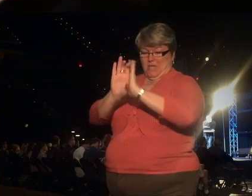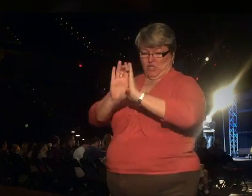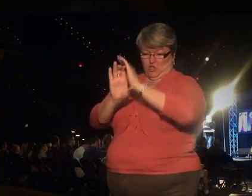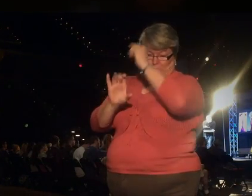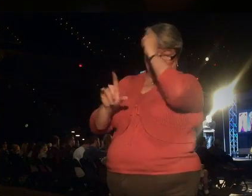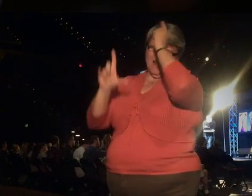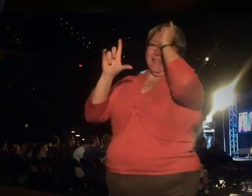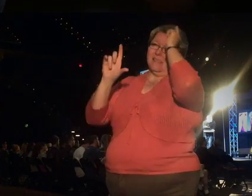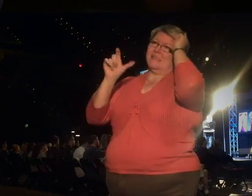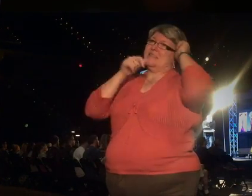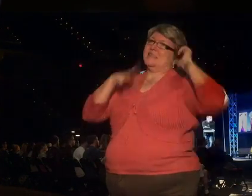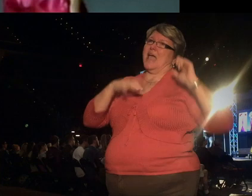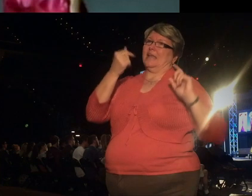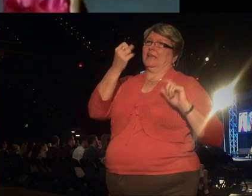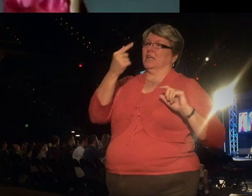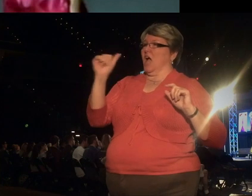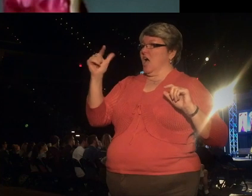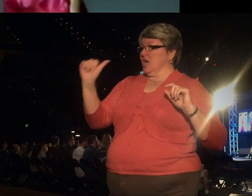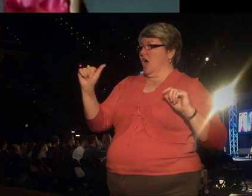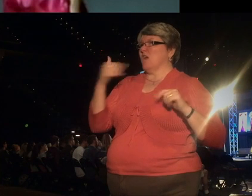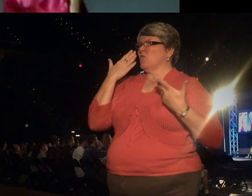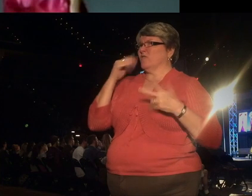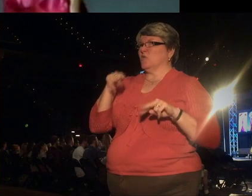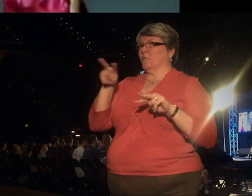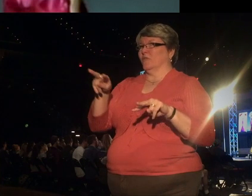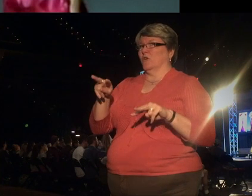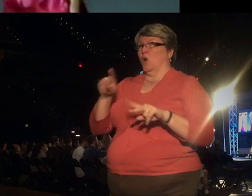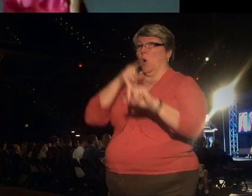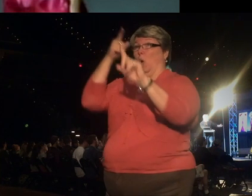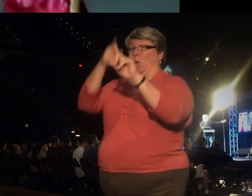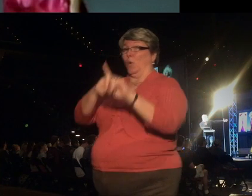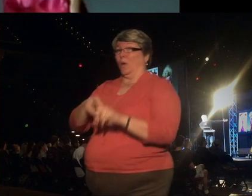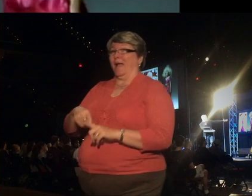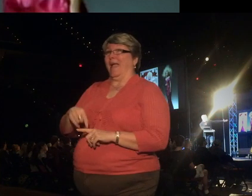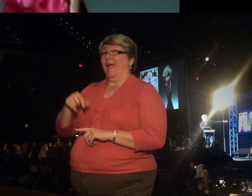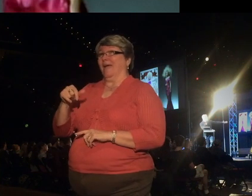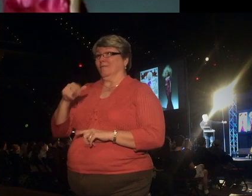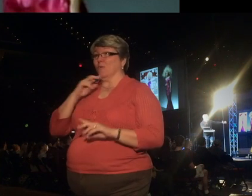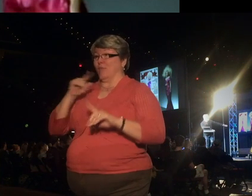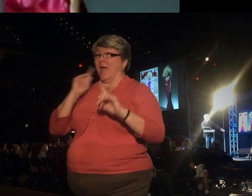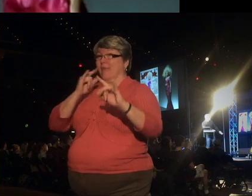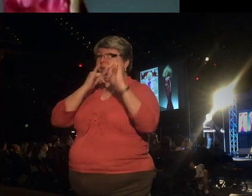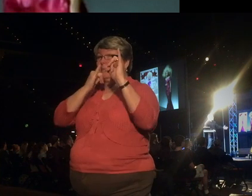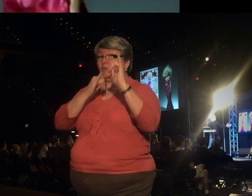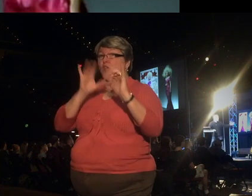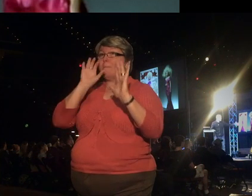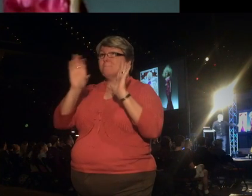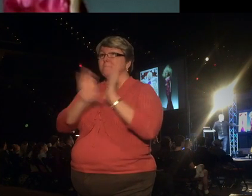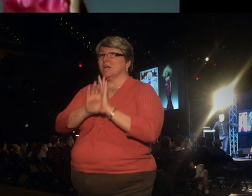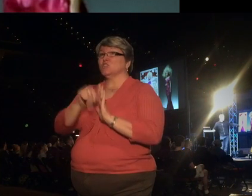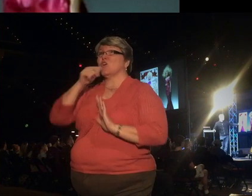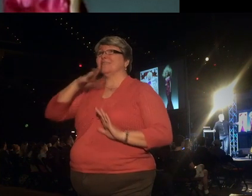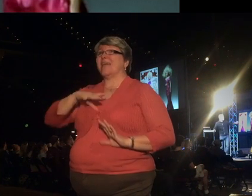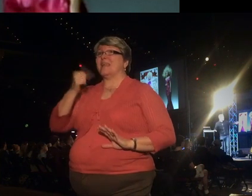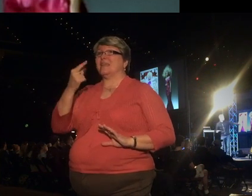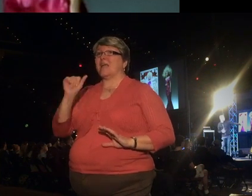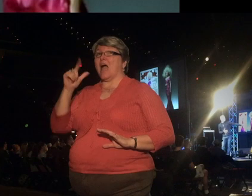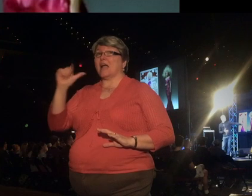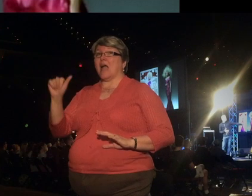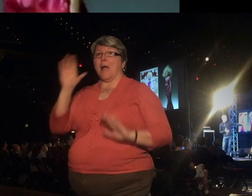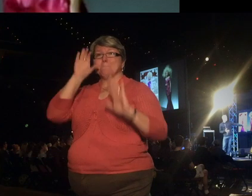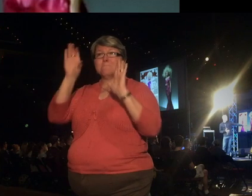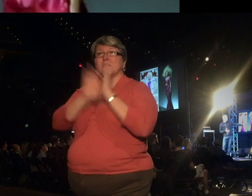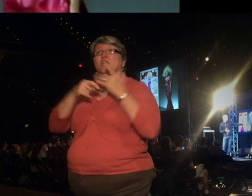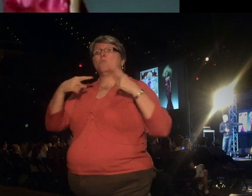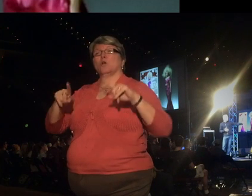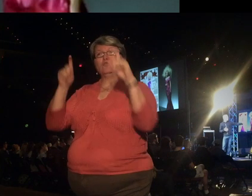one of Lady Gaga. I don't know how many of you are aiming at her as a goal in life, but there's an image of her. This was a picture of her while she